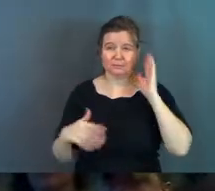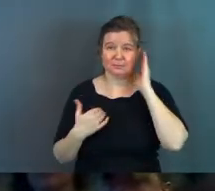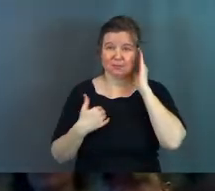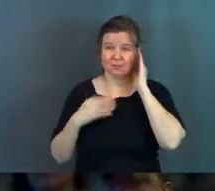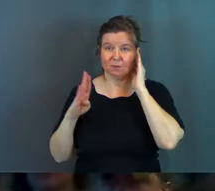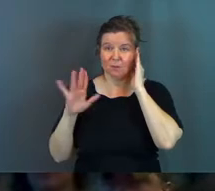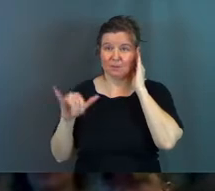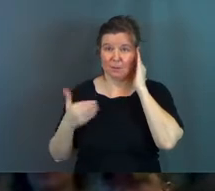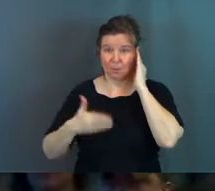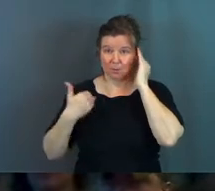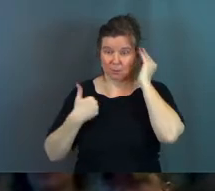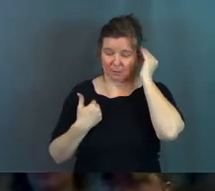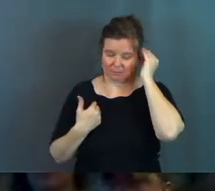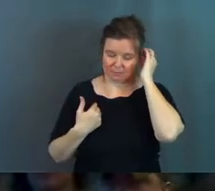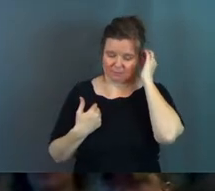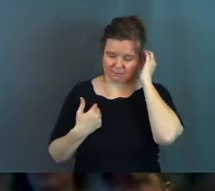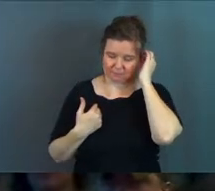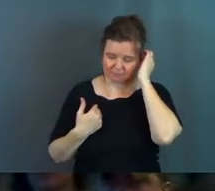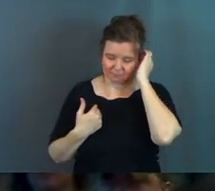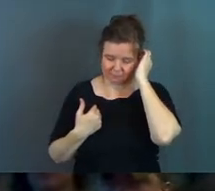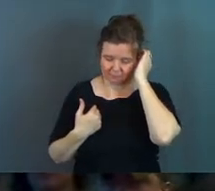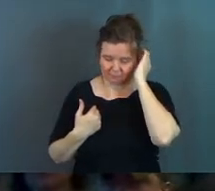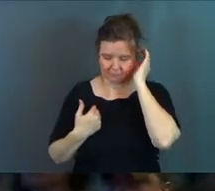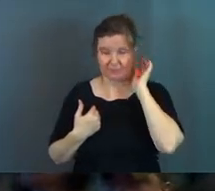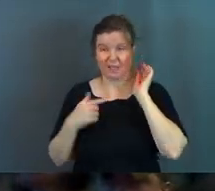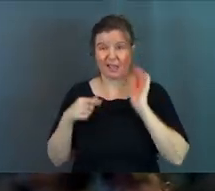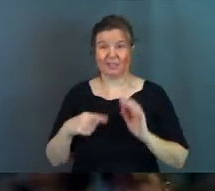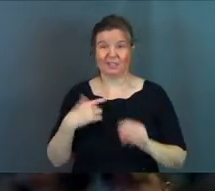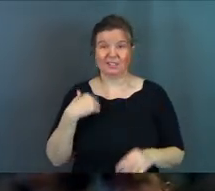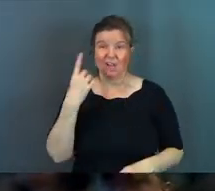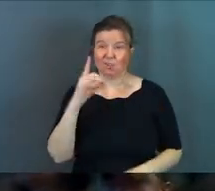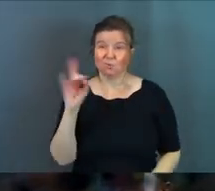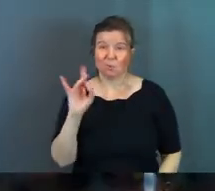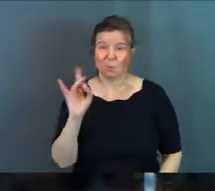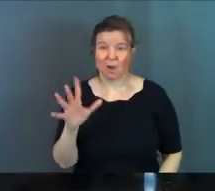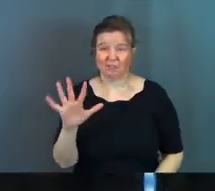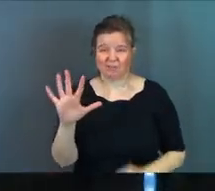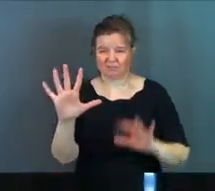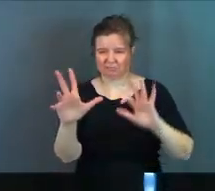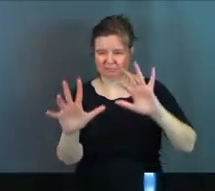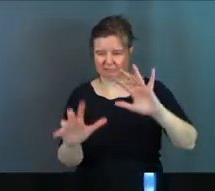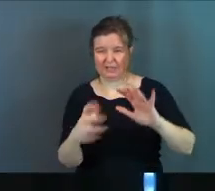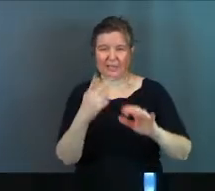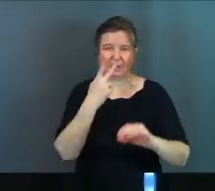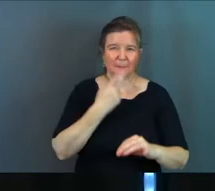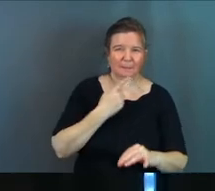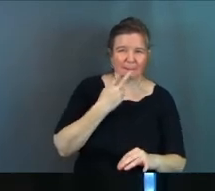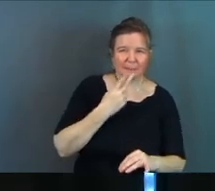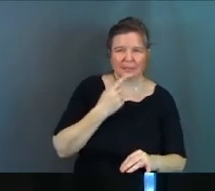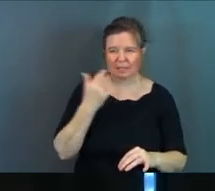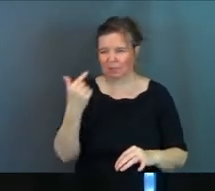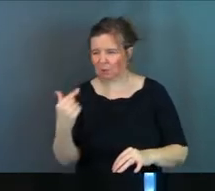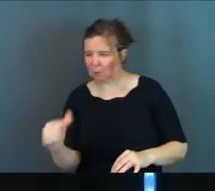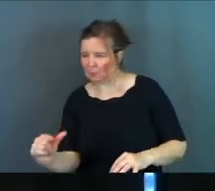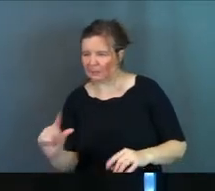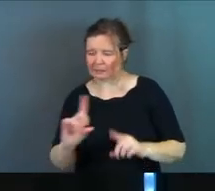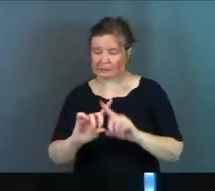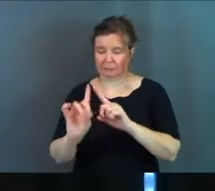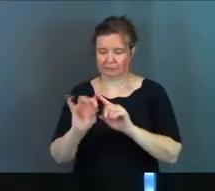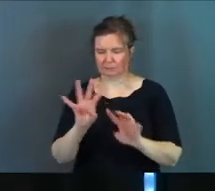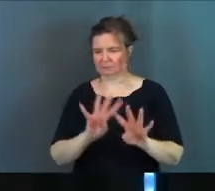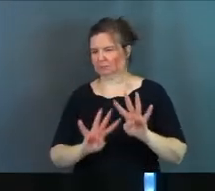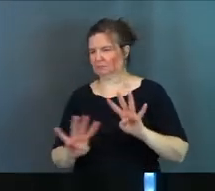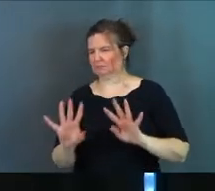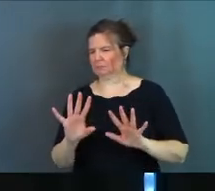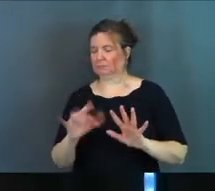that we had out front. And this stuff looked awful. I mean, it looked pink and shades of green and all